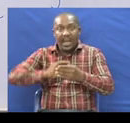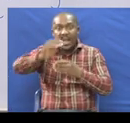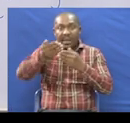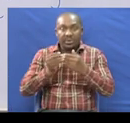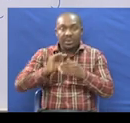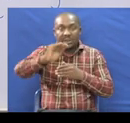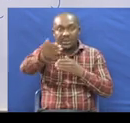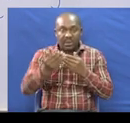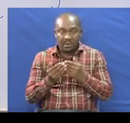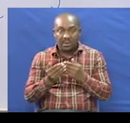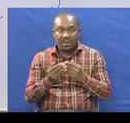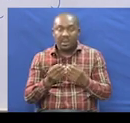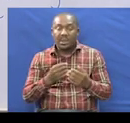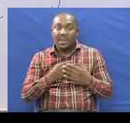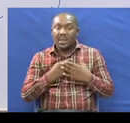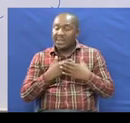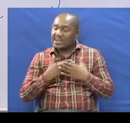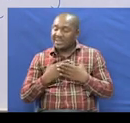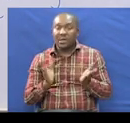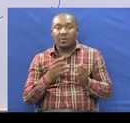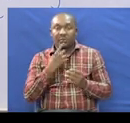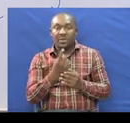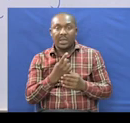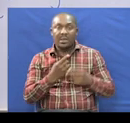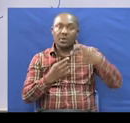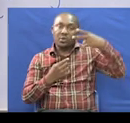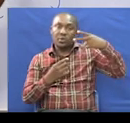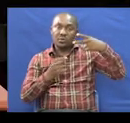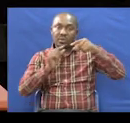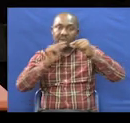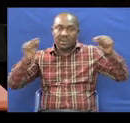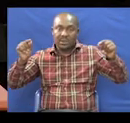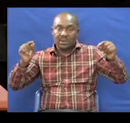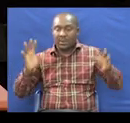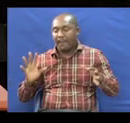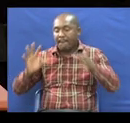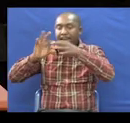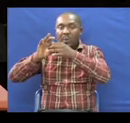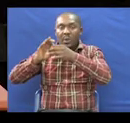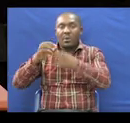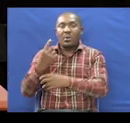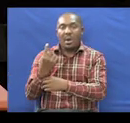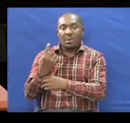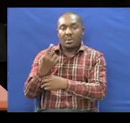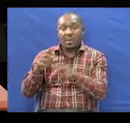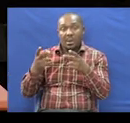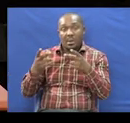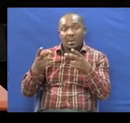repetition. Instead of saying two sentences, you can make it one, like you have seen in these